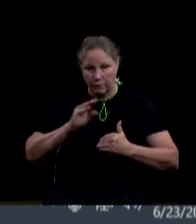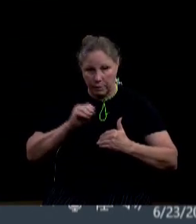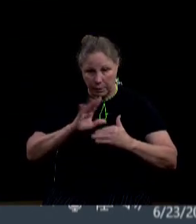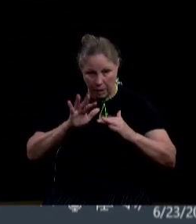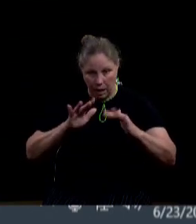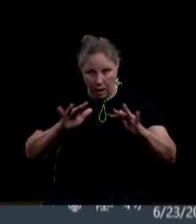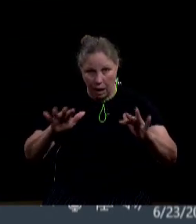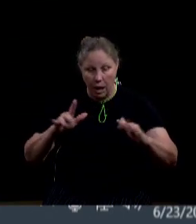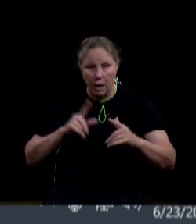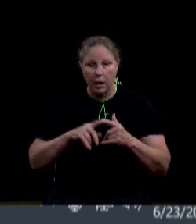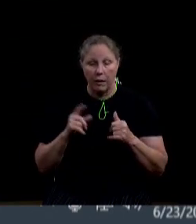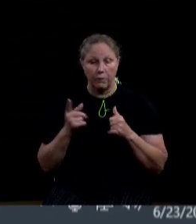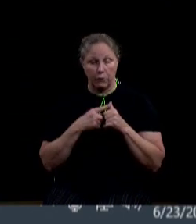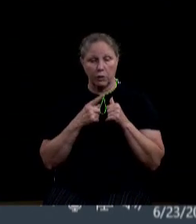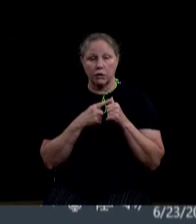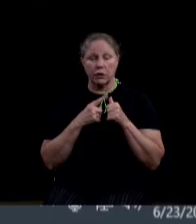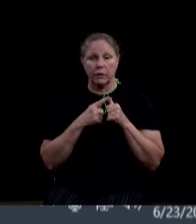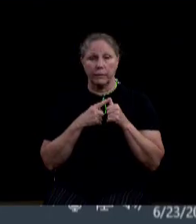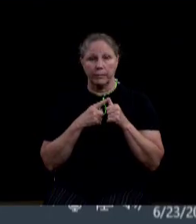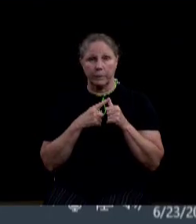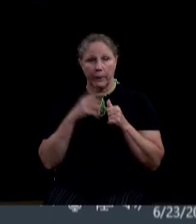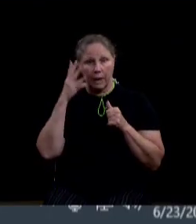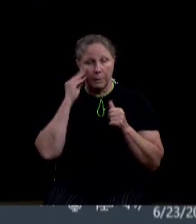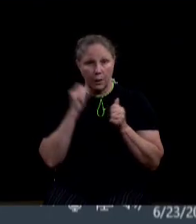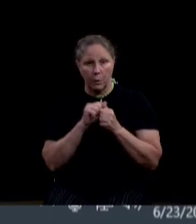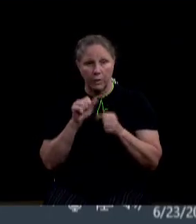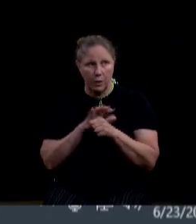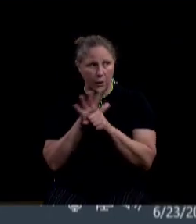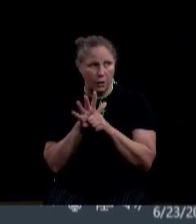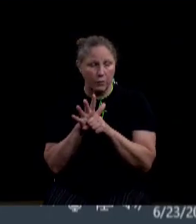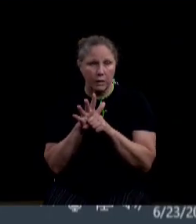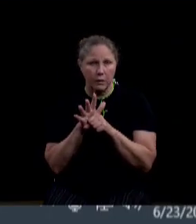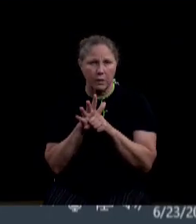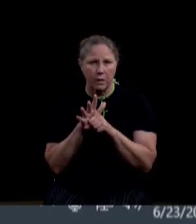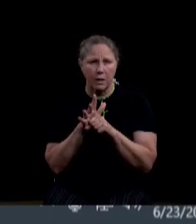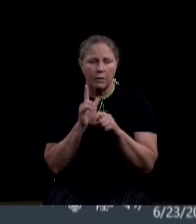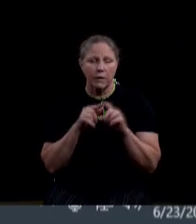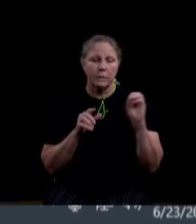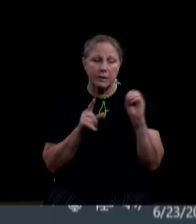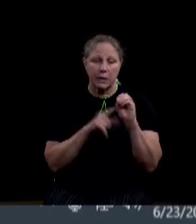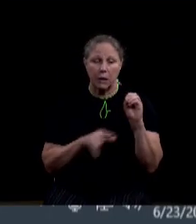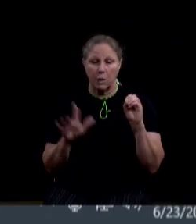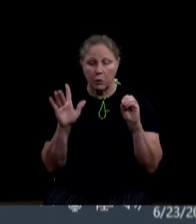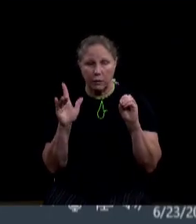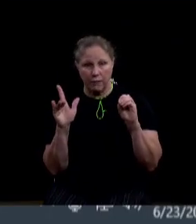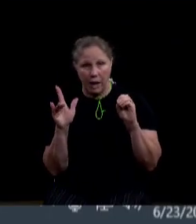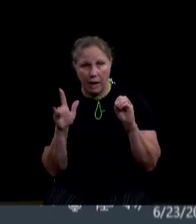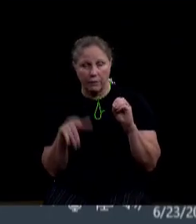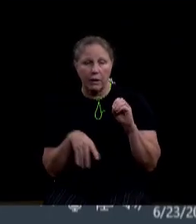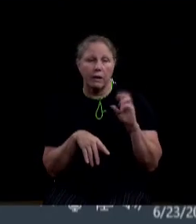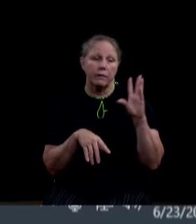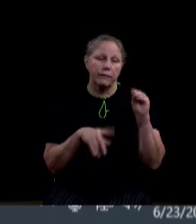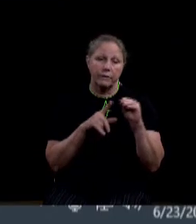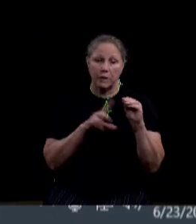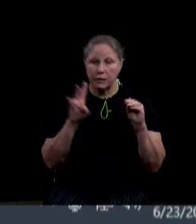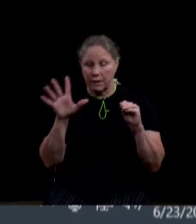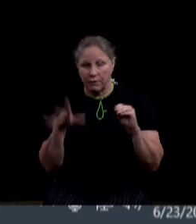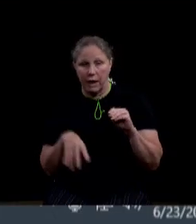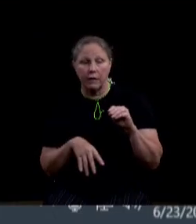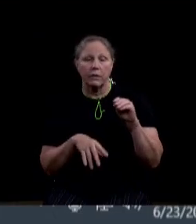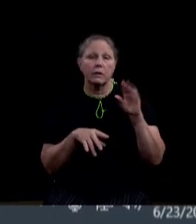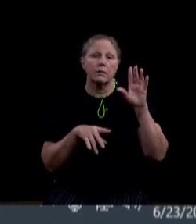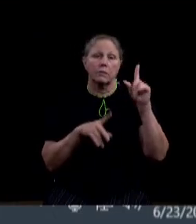experience with COVID. And going from 0 to 25 to 50 to 75 to 100 has been, you know, it's been exhilarating to see us come